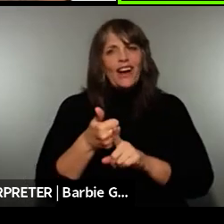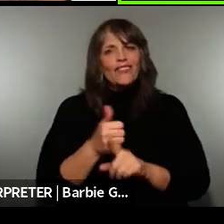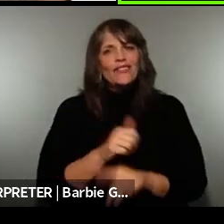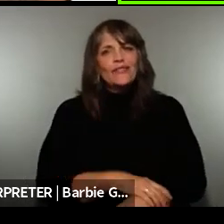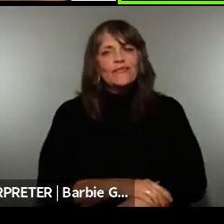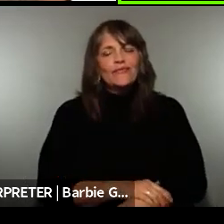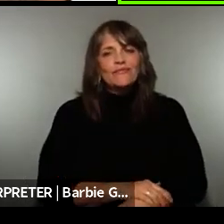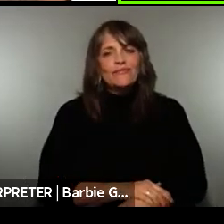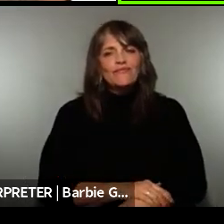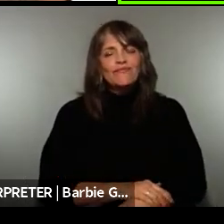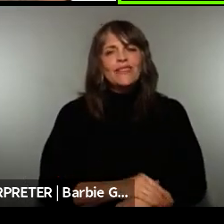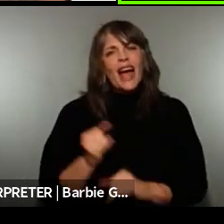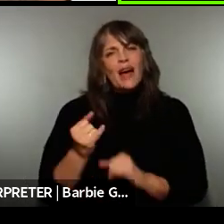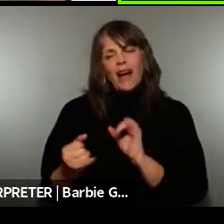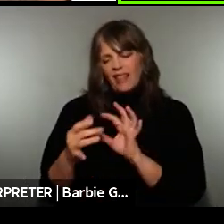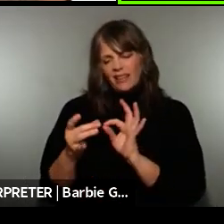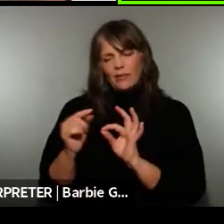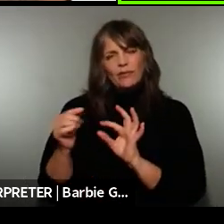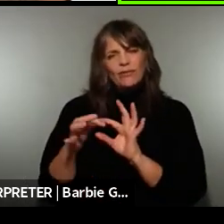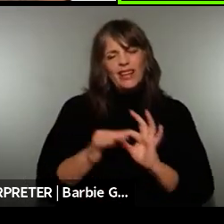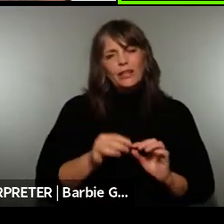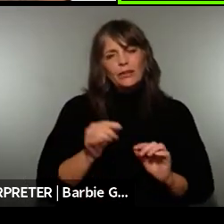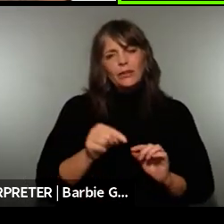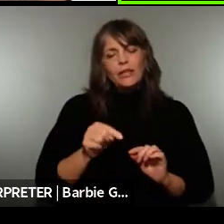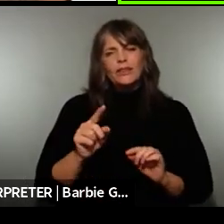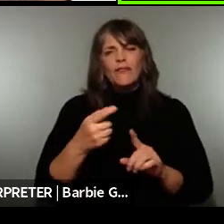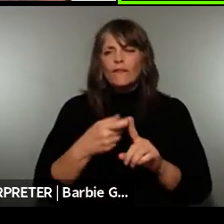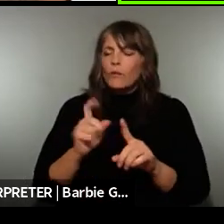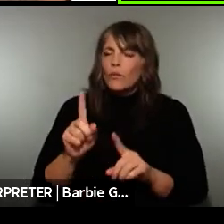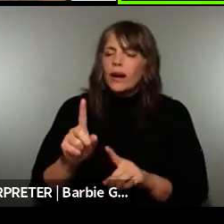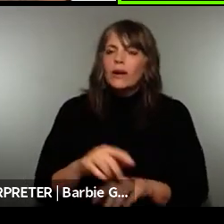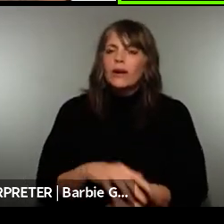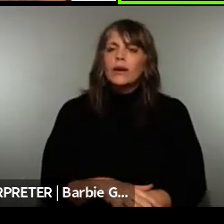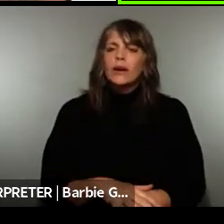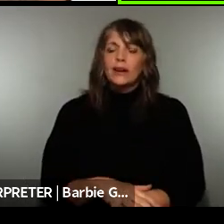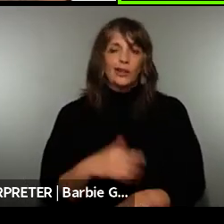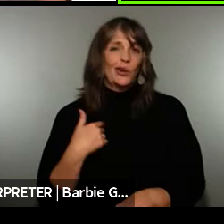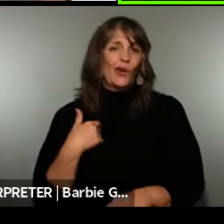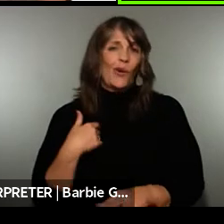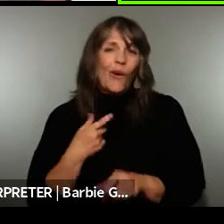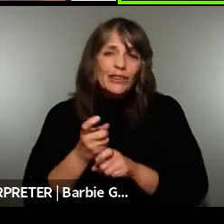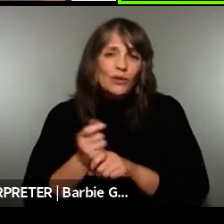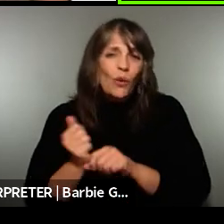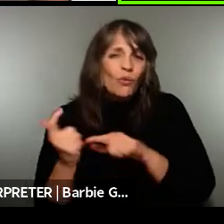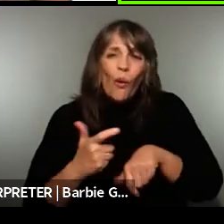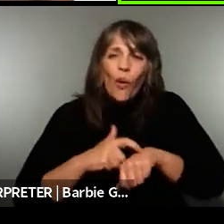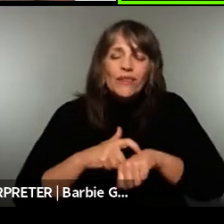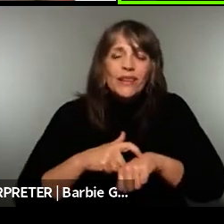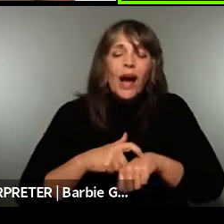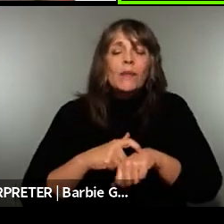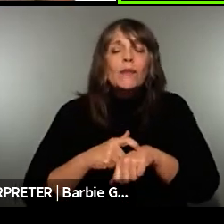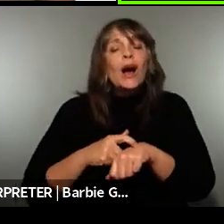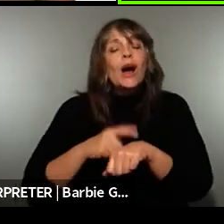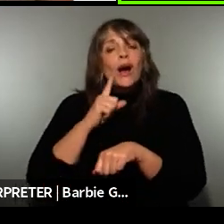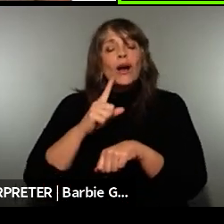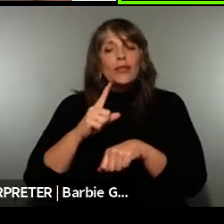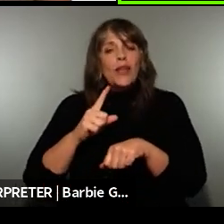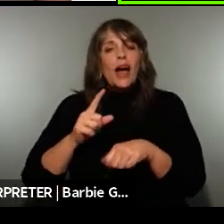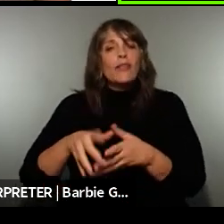where does this come from, you know, I joke all the time, the roots of all evil comes from Europe.